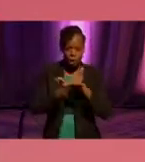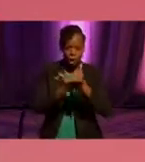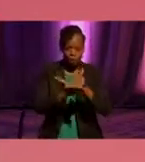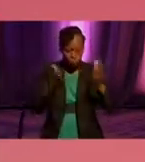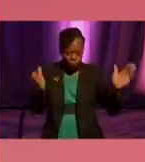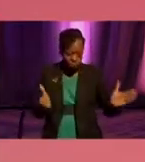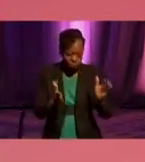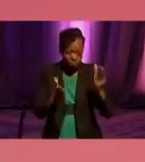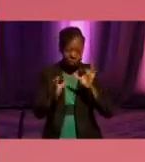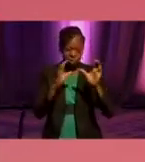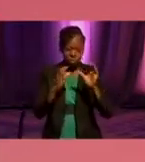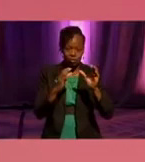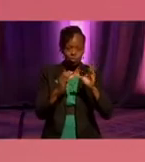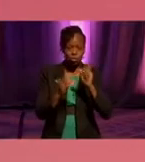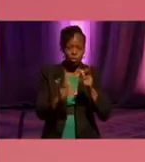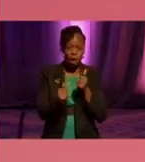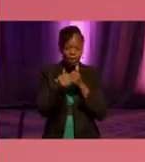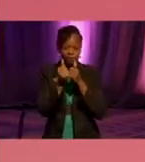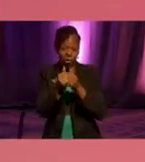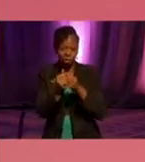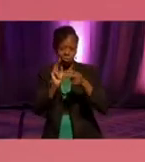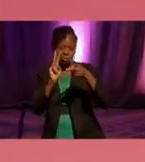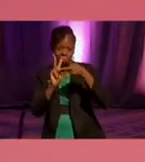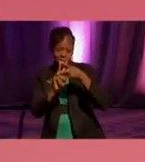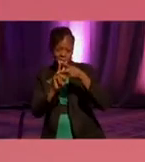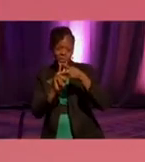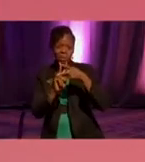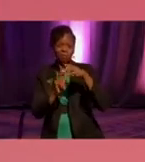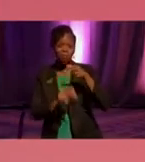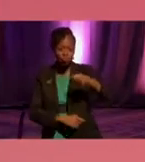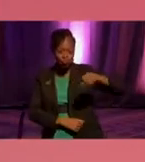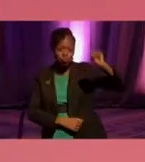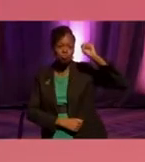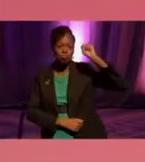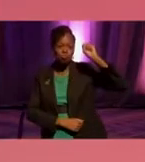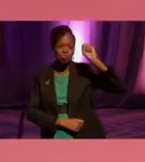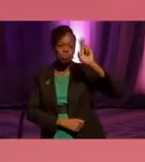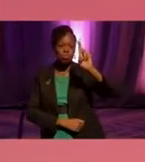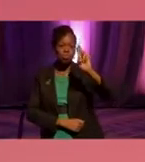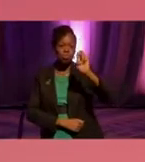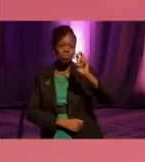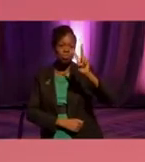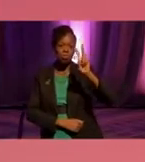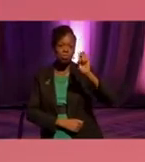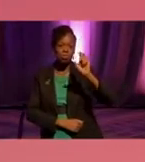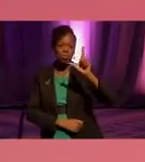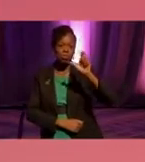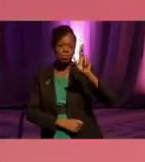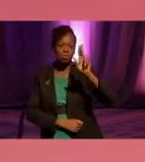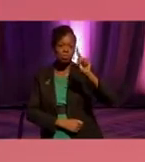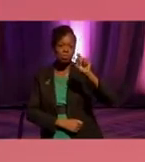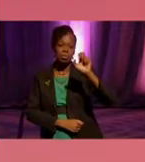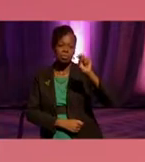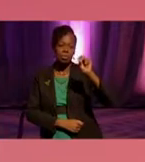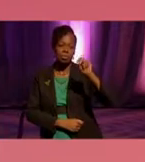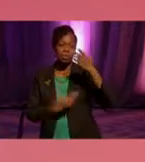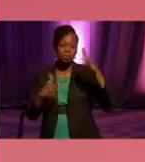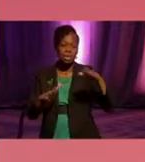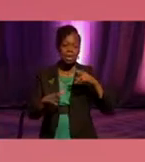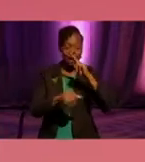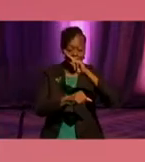So I call it the #postpartum revolution. We've been on a national tour. I've met with